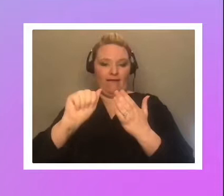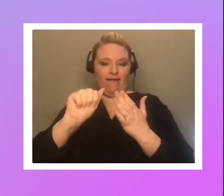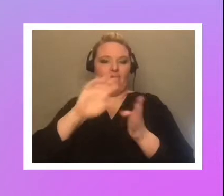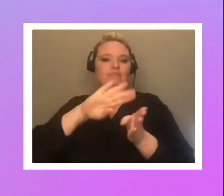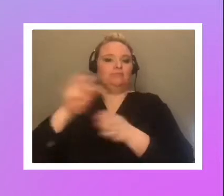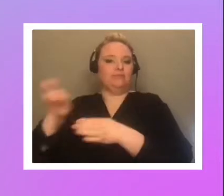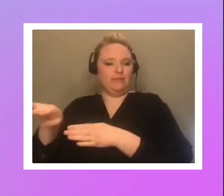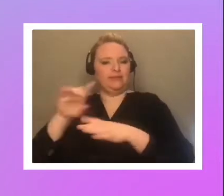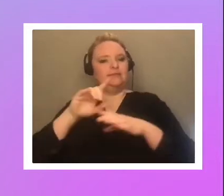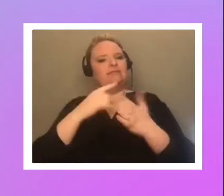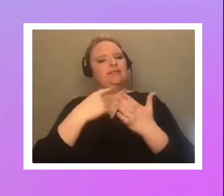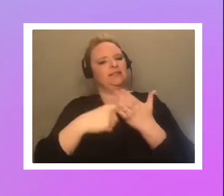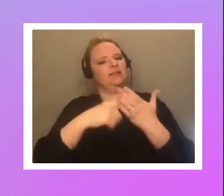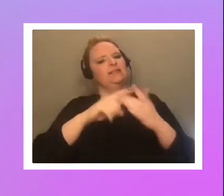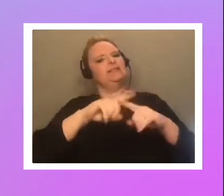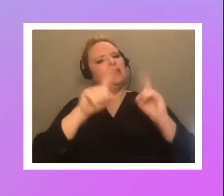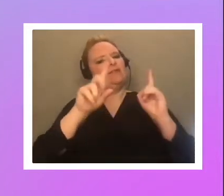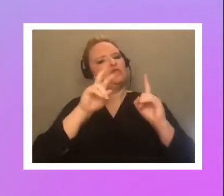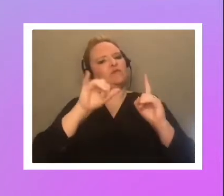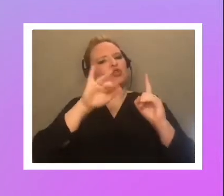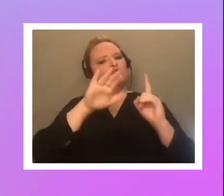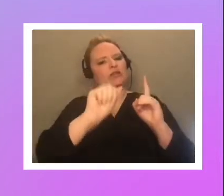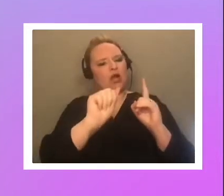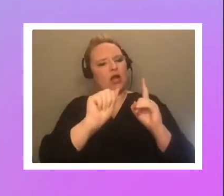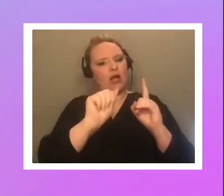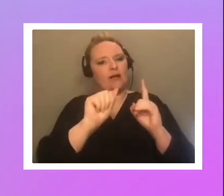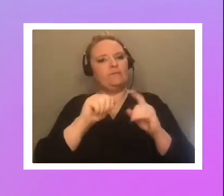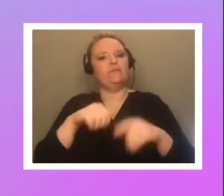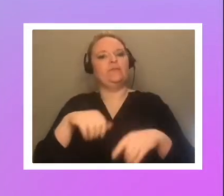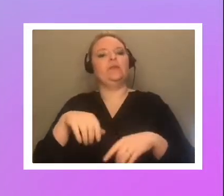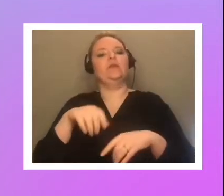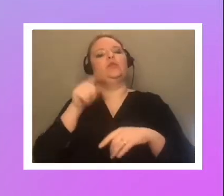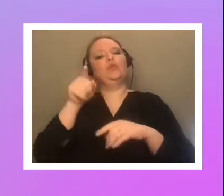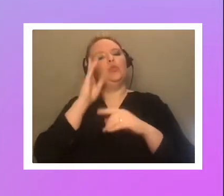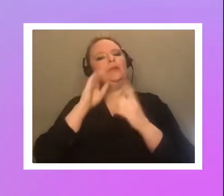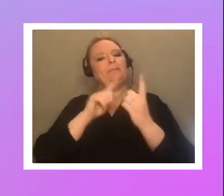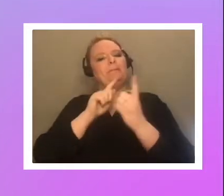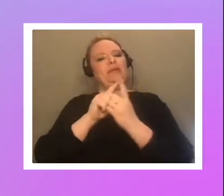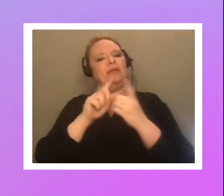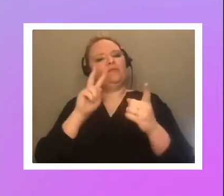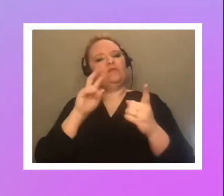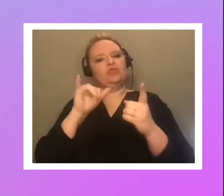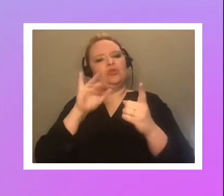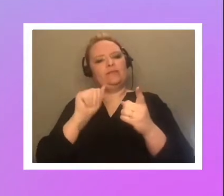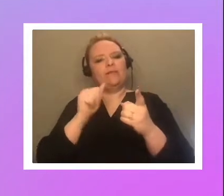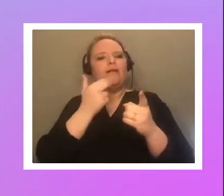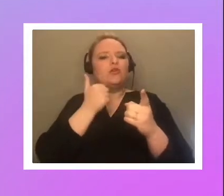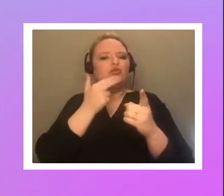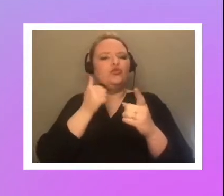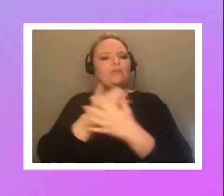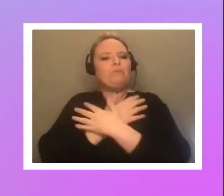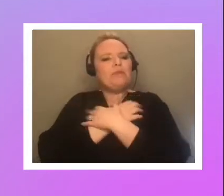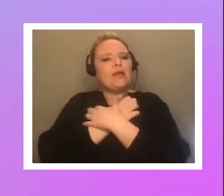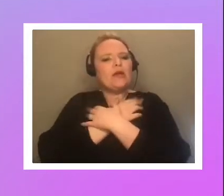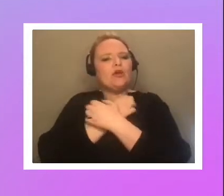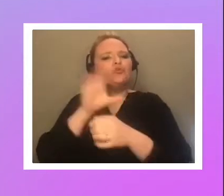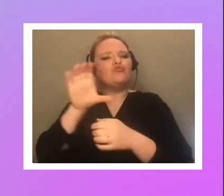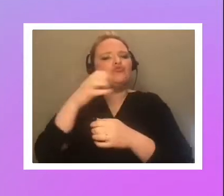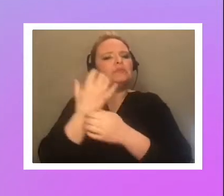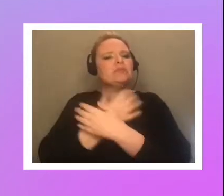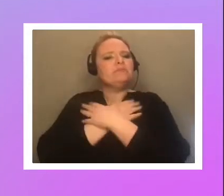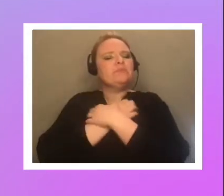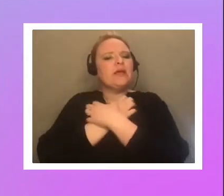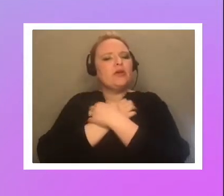about another Virginia. So meet Virginia, this cute little bear, this Christmas bear.